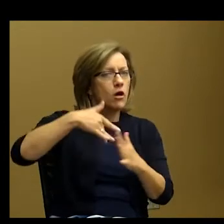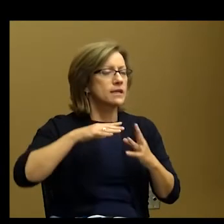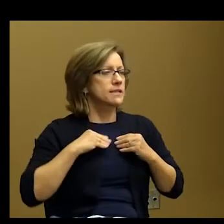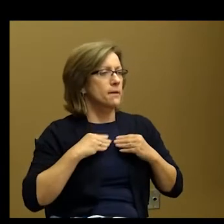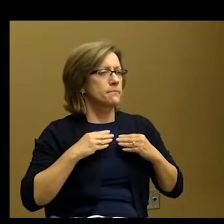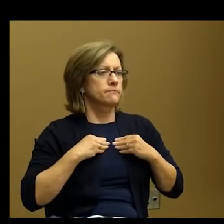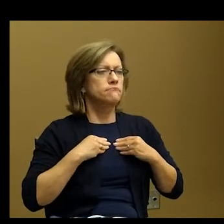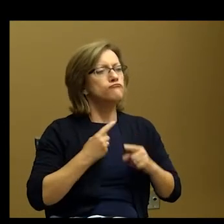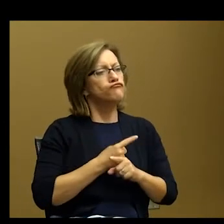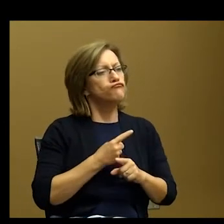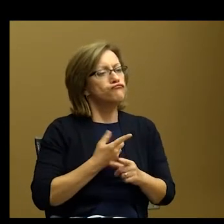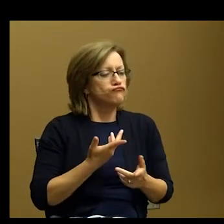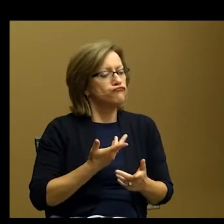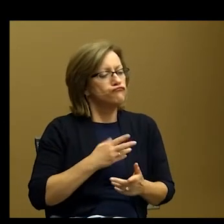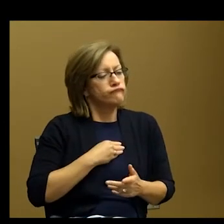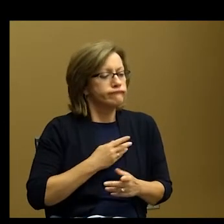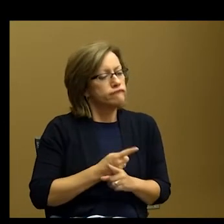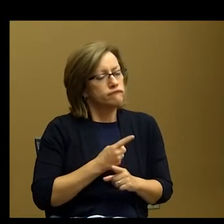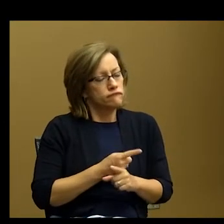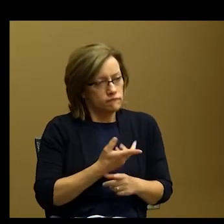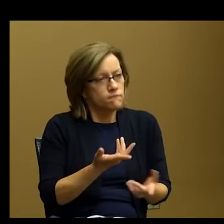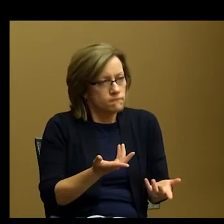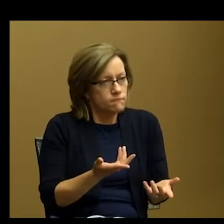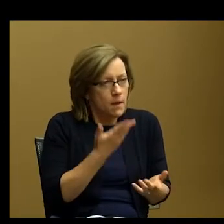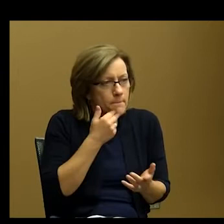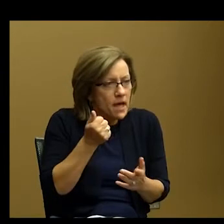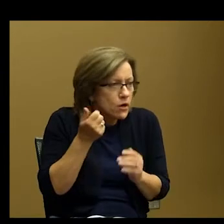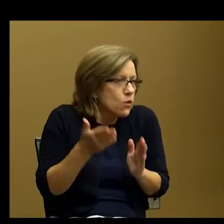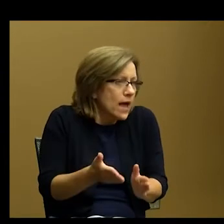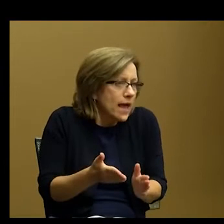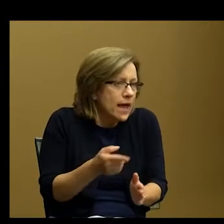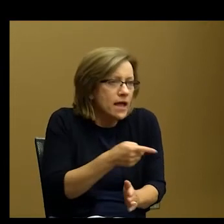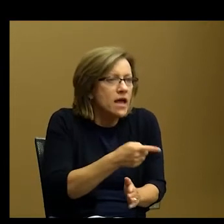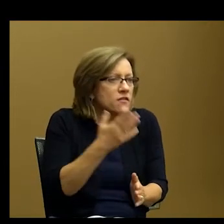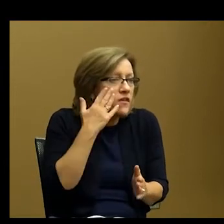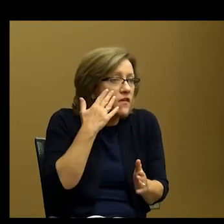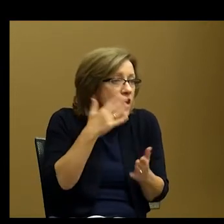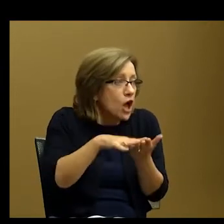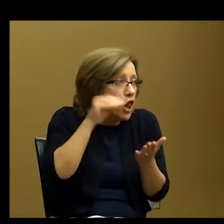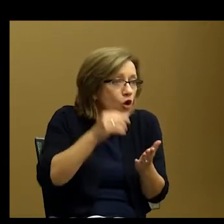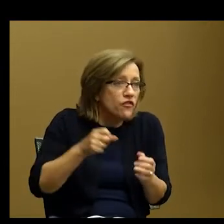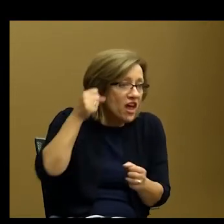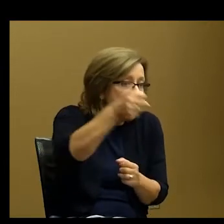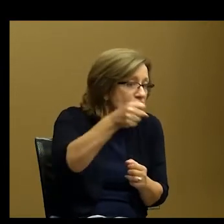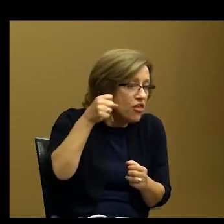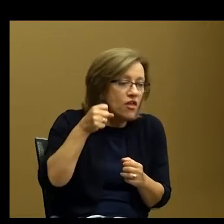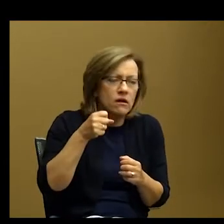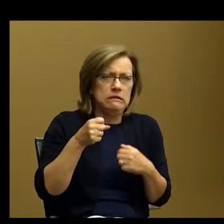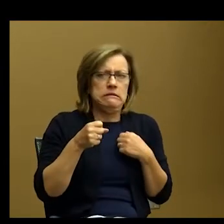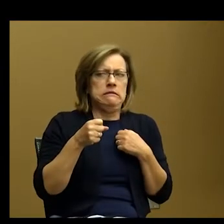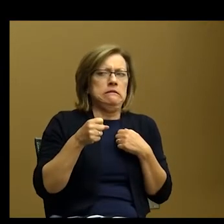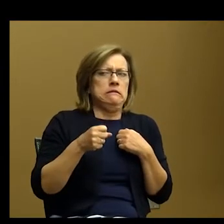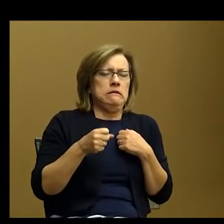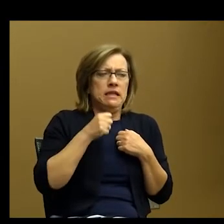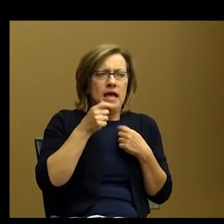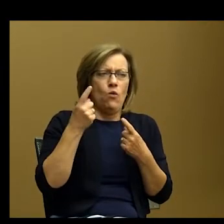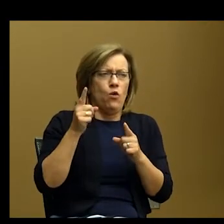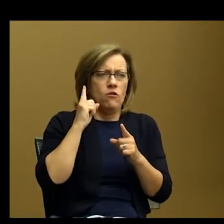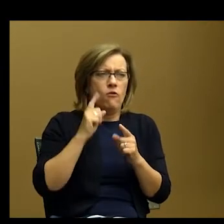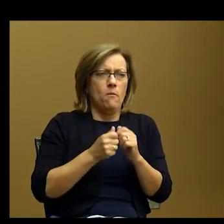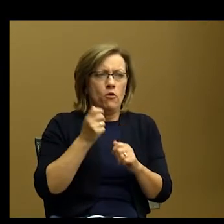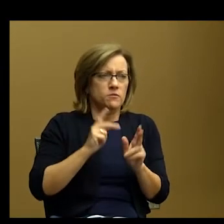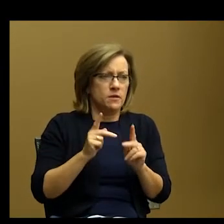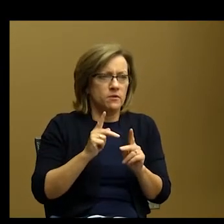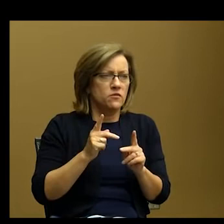It's more, it's a better form. They've learned that this didn't cut it for most people, so they're starting